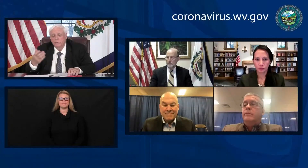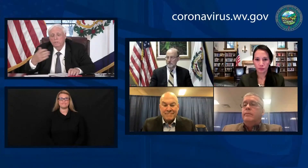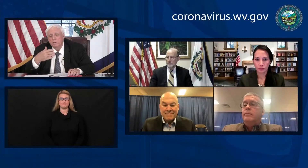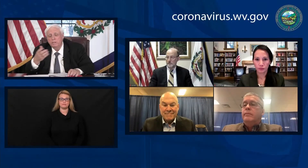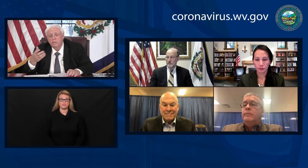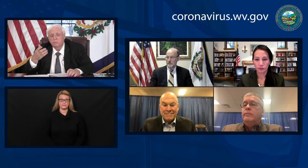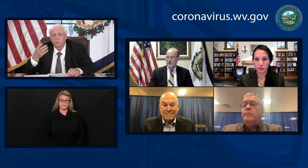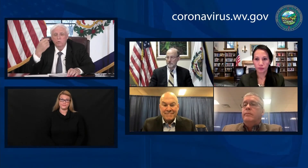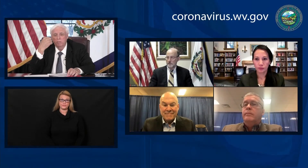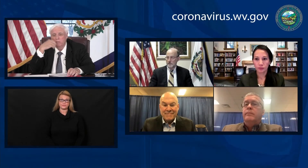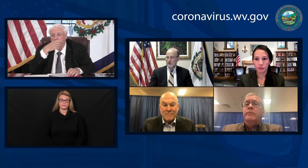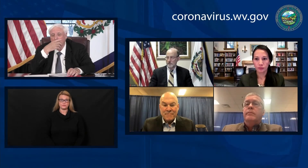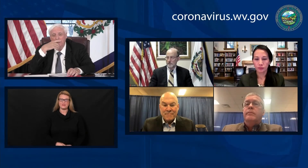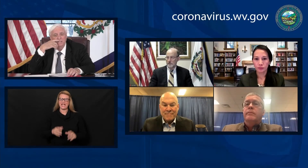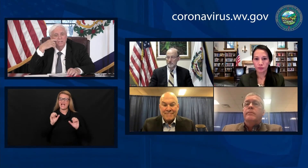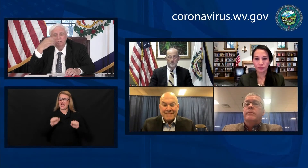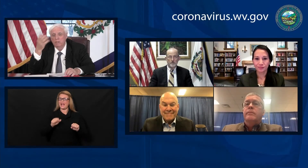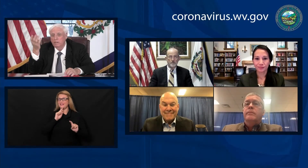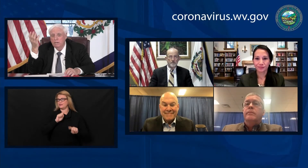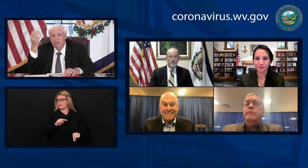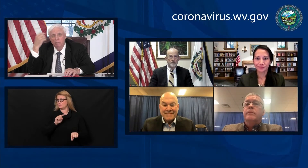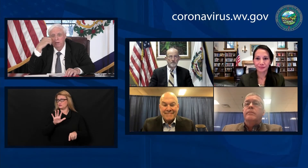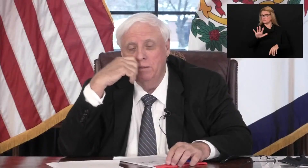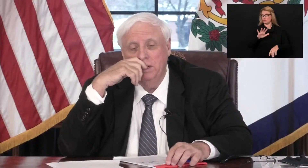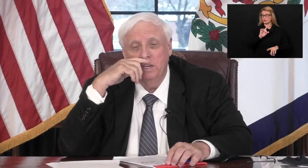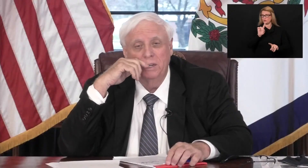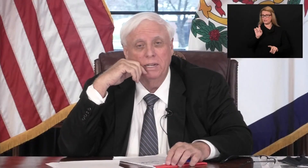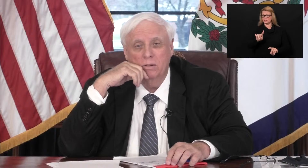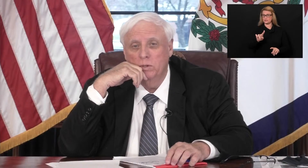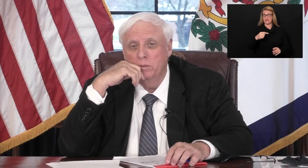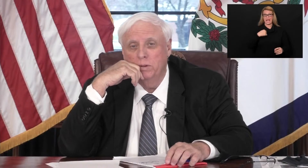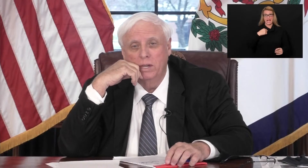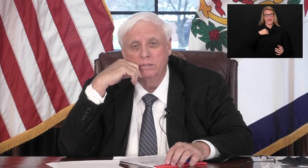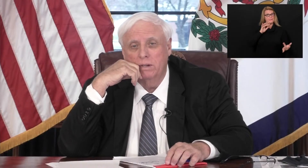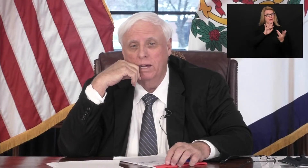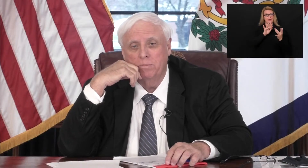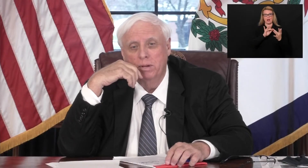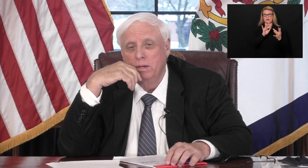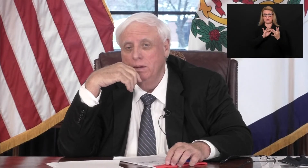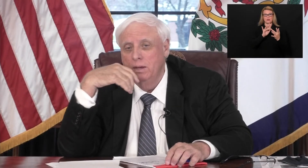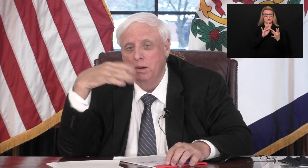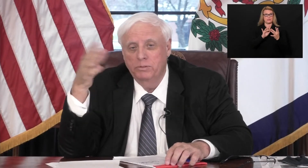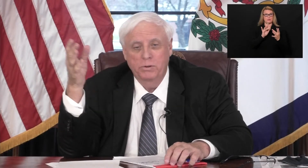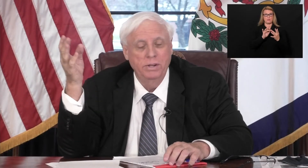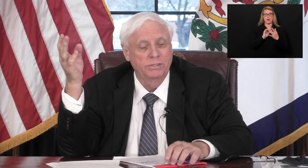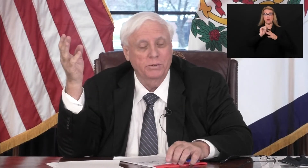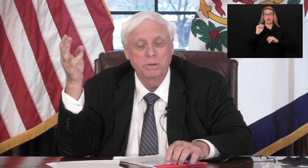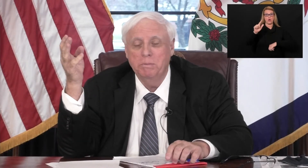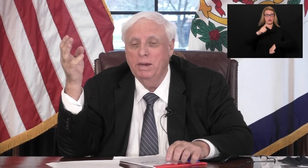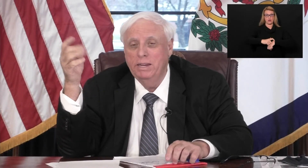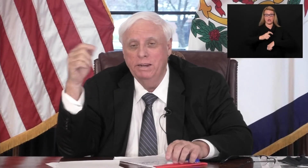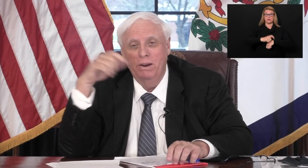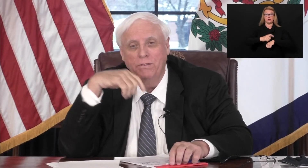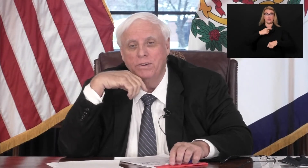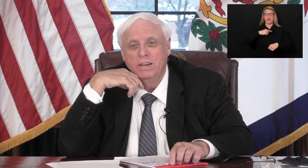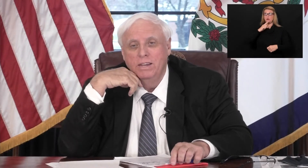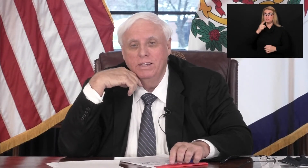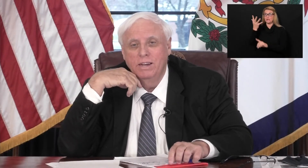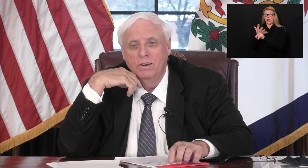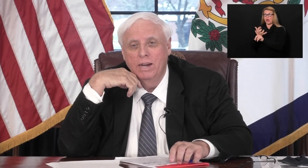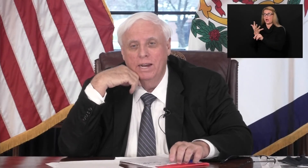Well, Phil, let me touch real quickly. Let me tell you this, that I'm in contact with them nonstop. I'm screaming my head